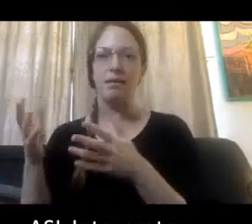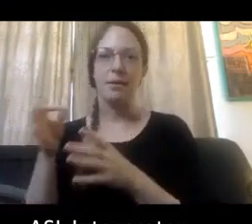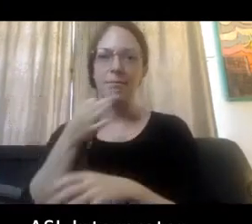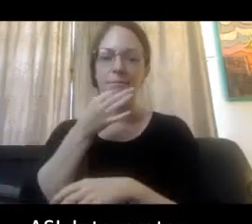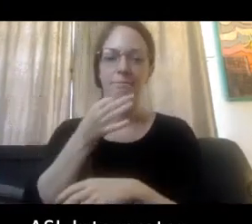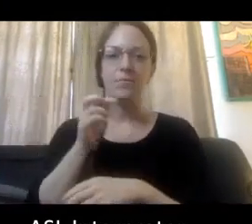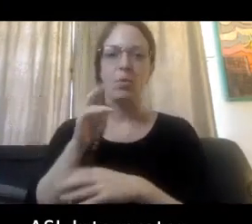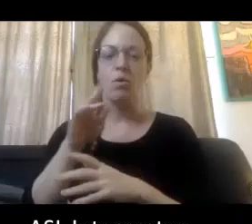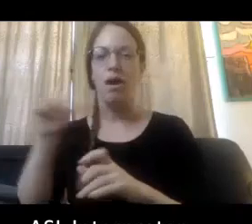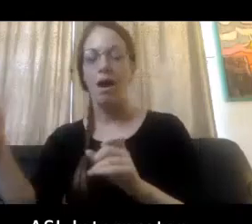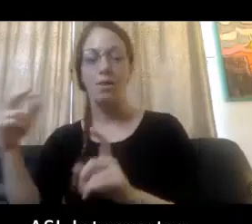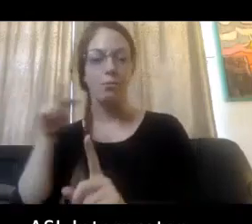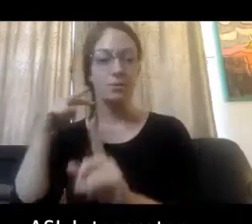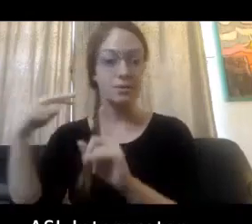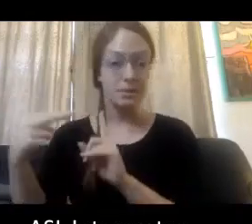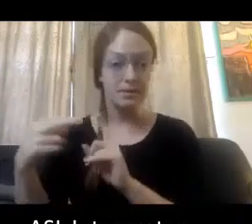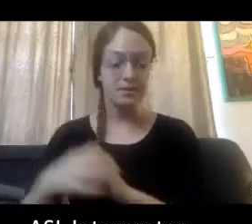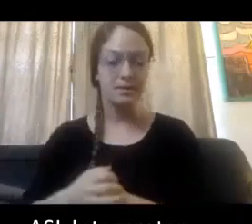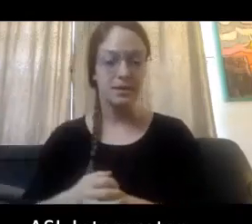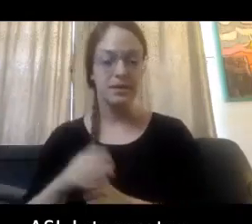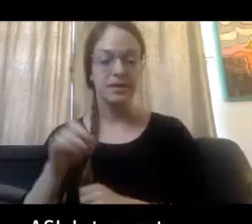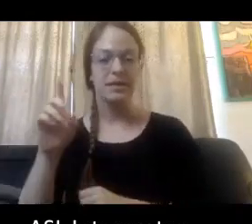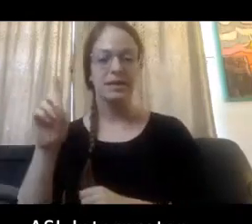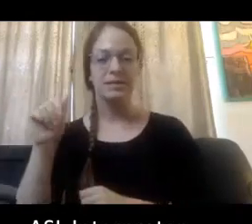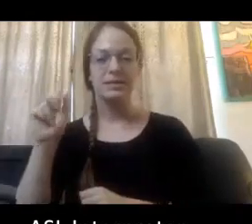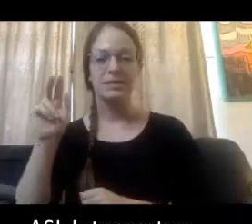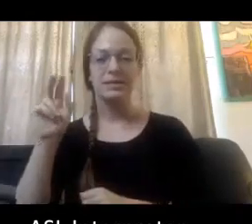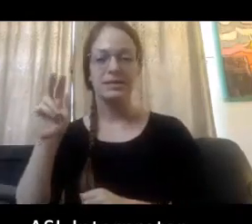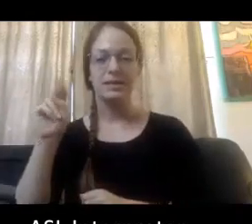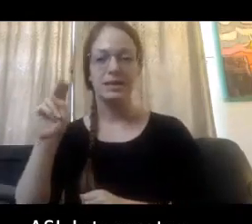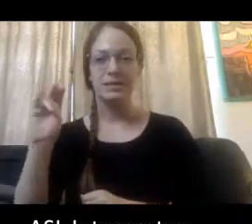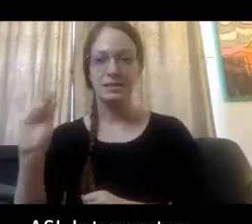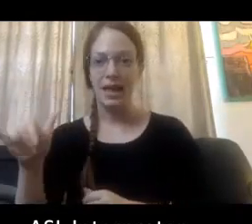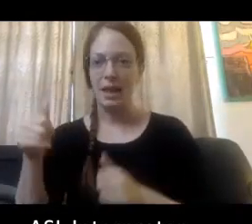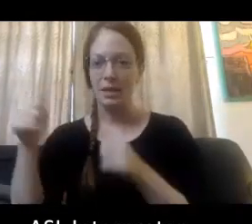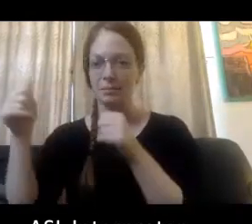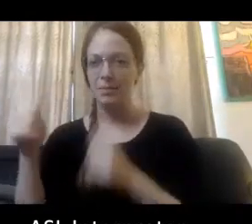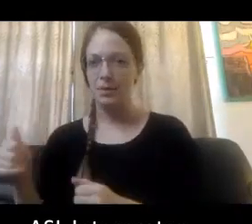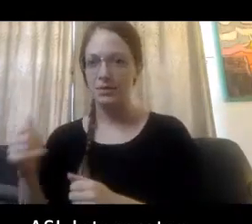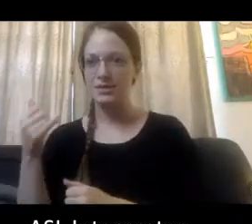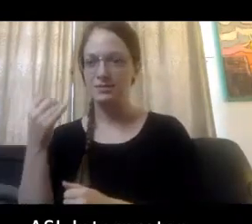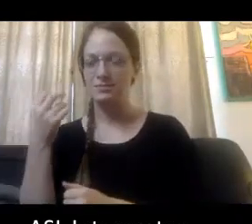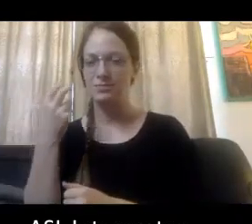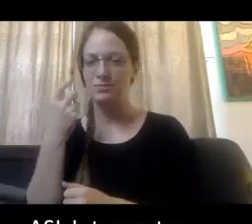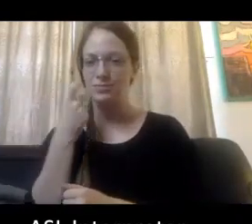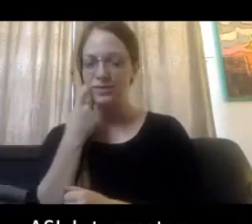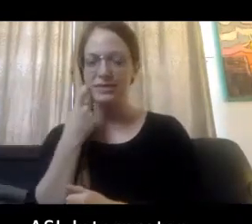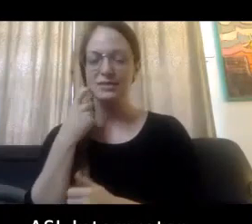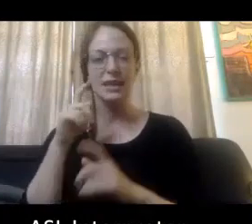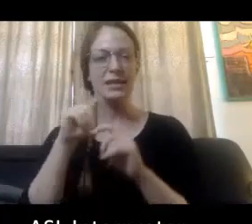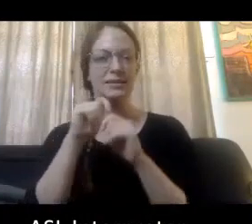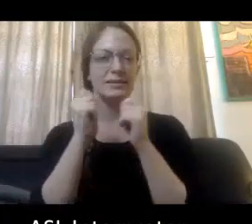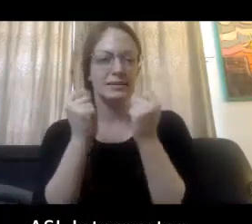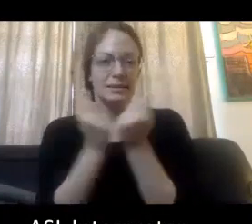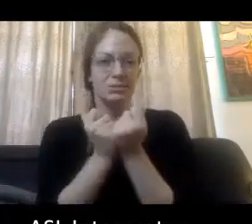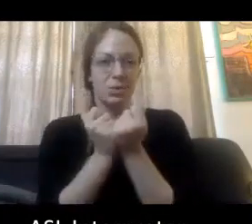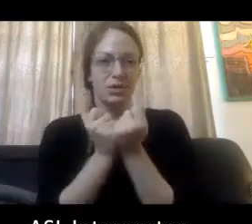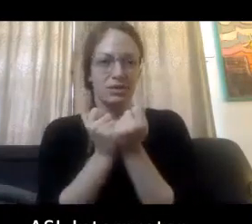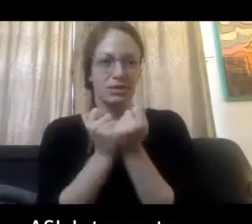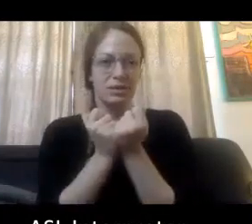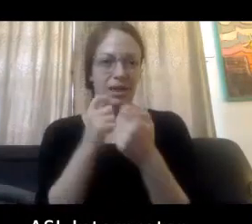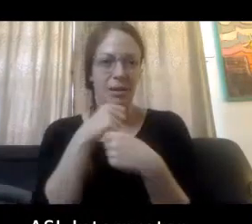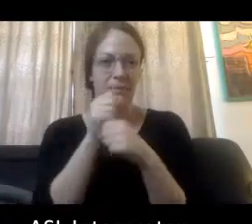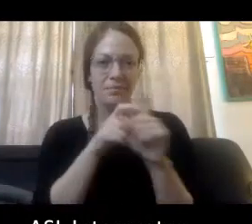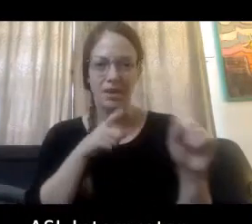perspectives. Danny posted in the Twitch chat here a minute ago and said, teamwork makes the dream work. And, it's cool to see